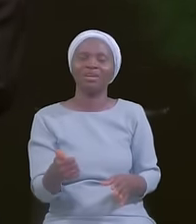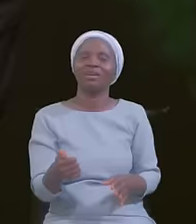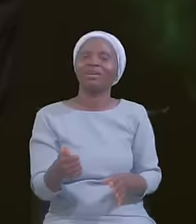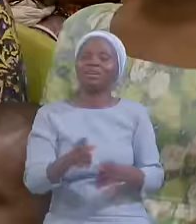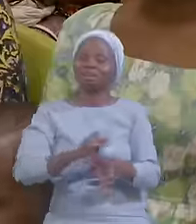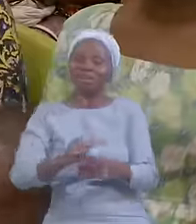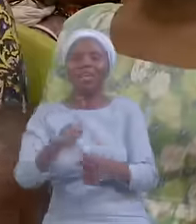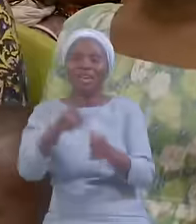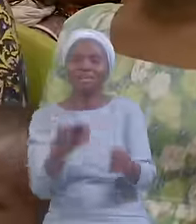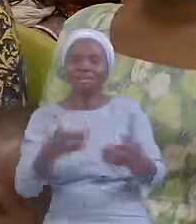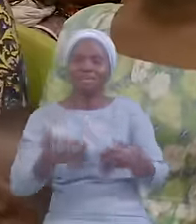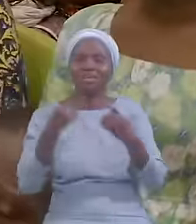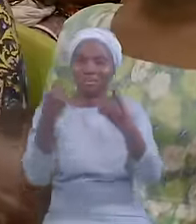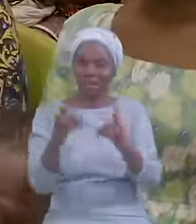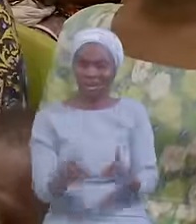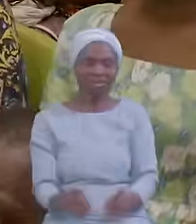taken place.